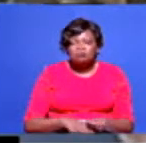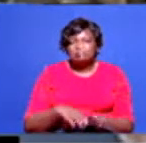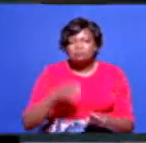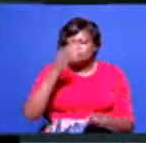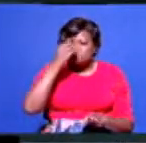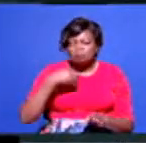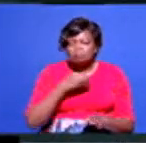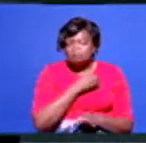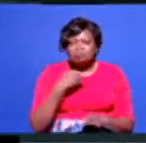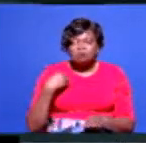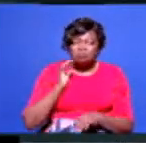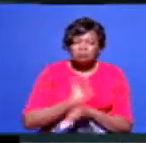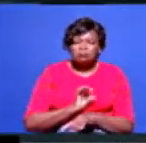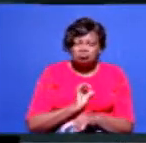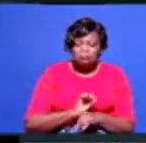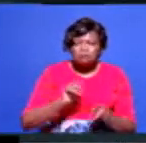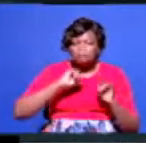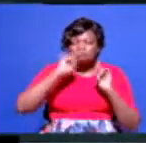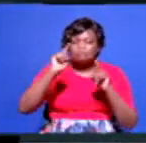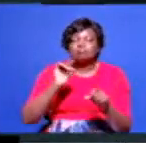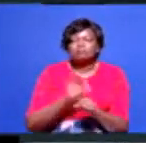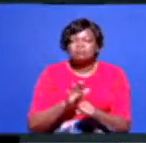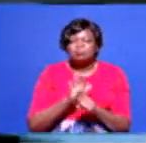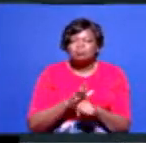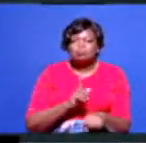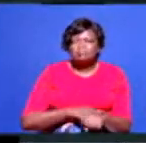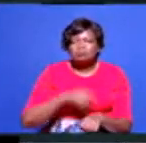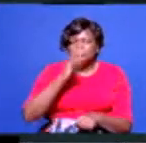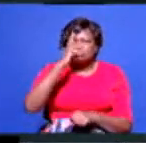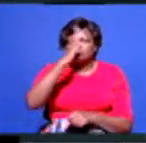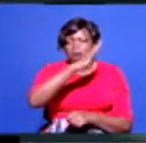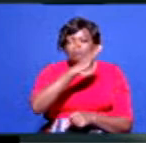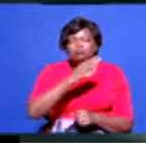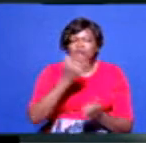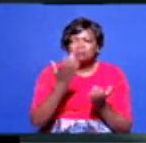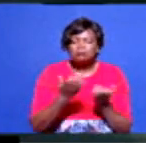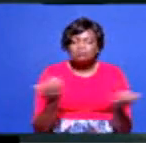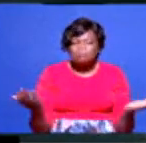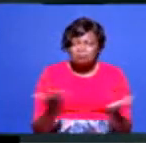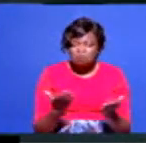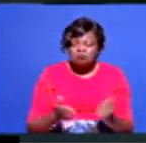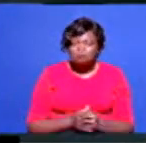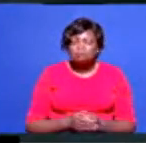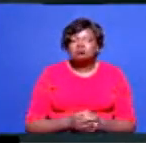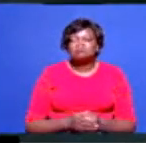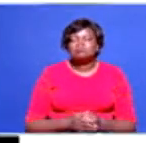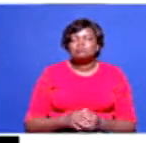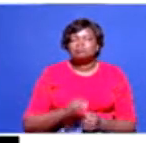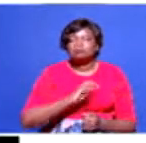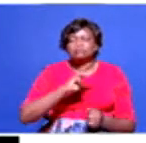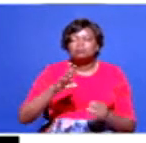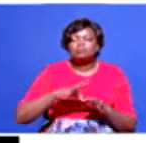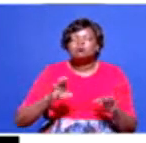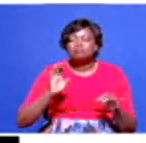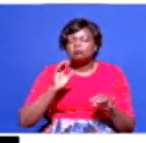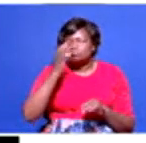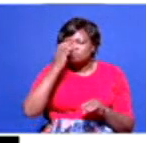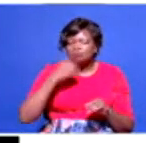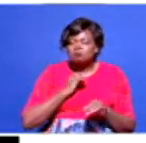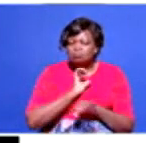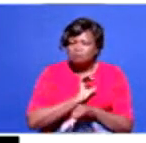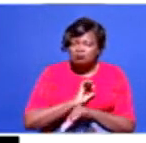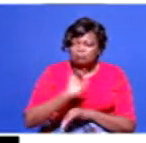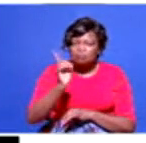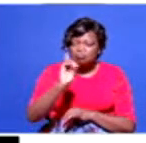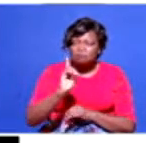Church and attended mostly Sunday afternoon services at the Consolata Shrines Catholic Church in Nairobi. He